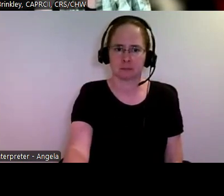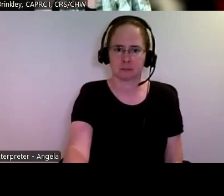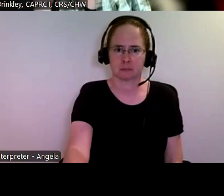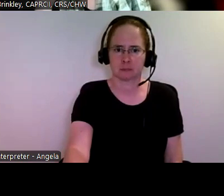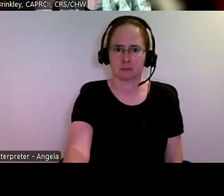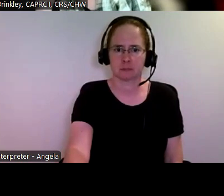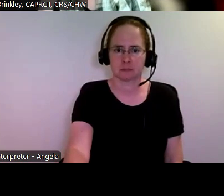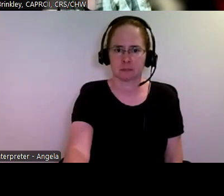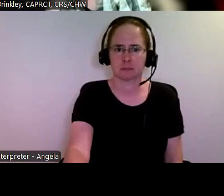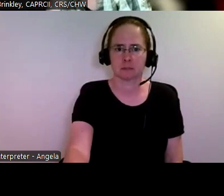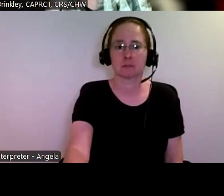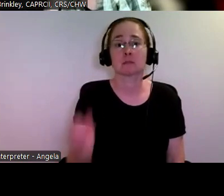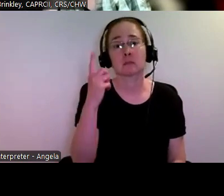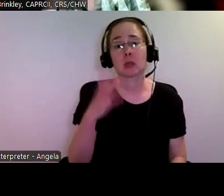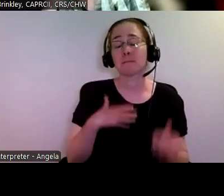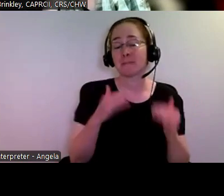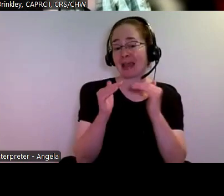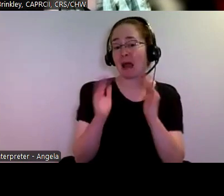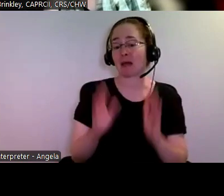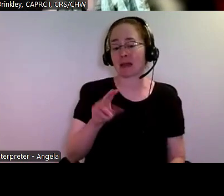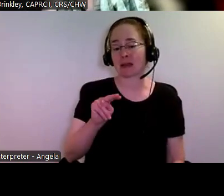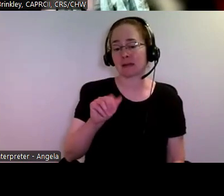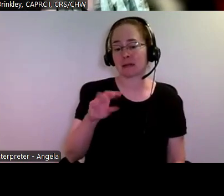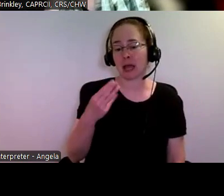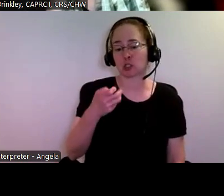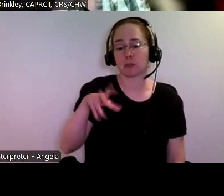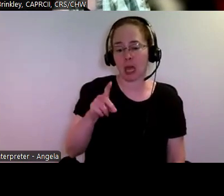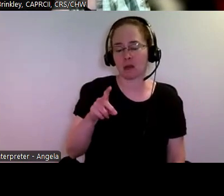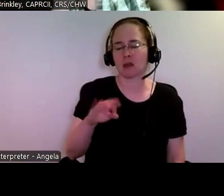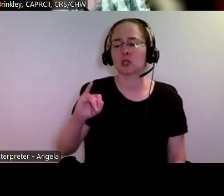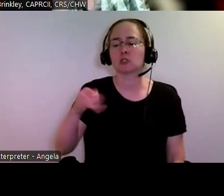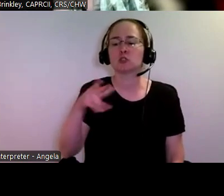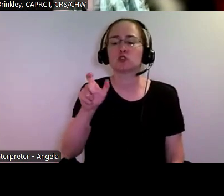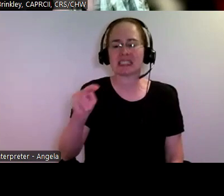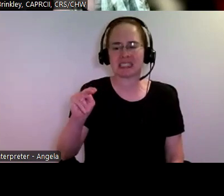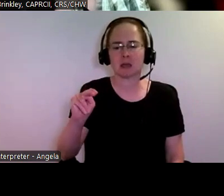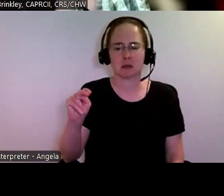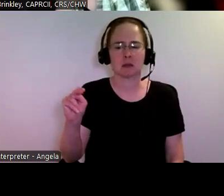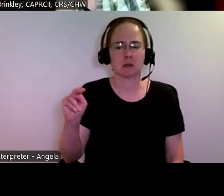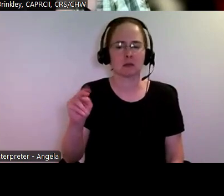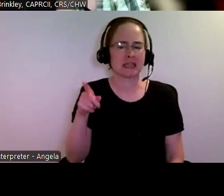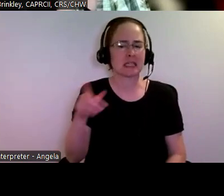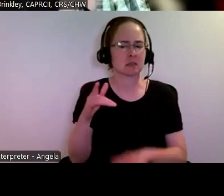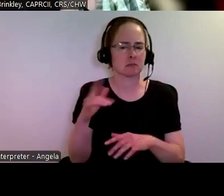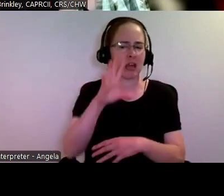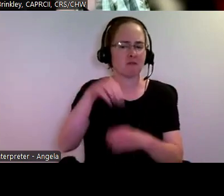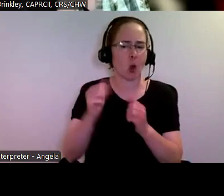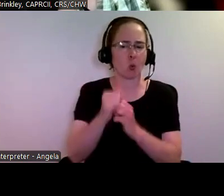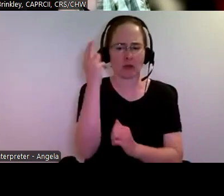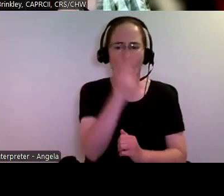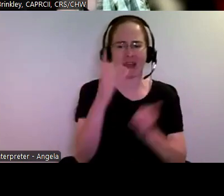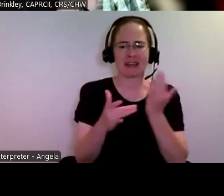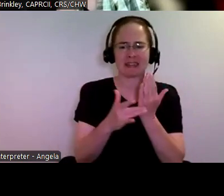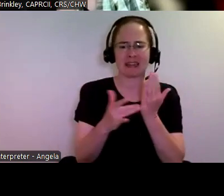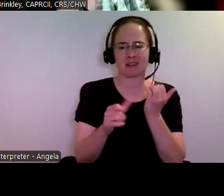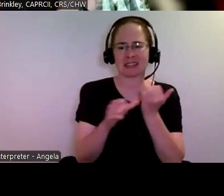will say. My colleague at NASMHPD, Justin Volpe, he has been involved with Hawaii with some technical assistance for the last couple of years. I'm